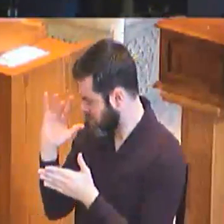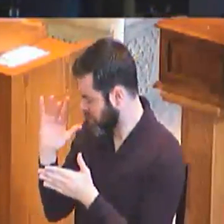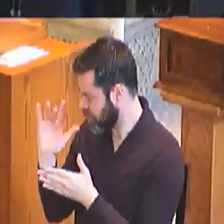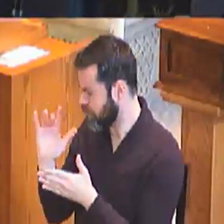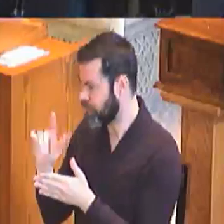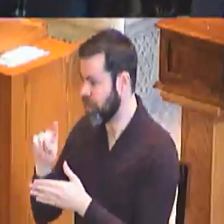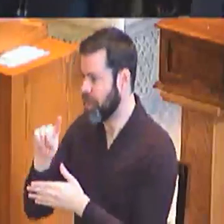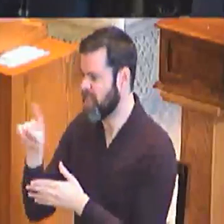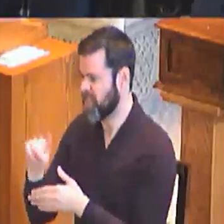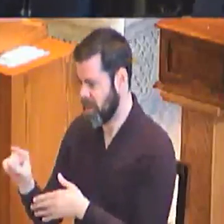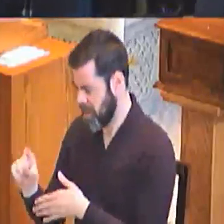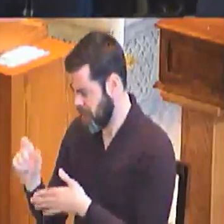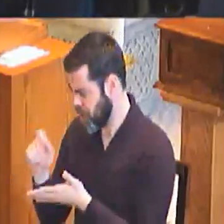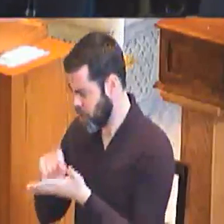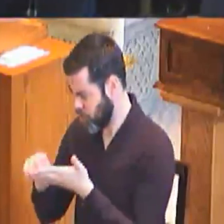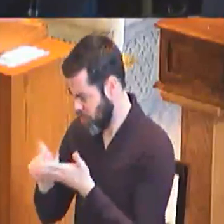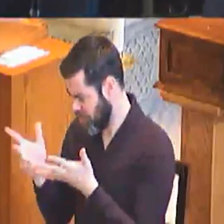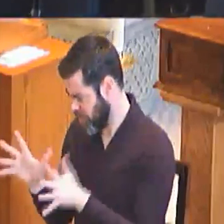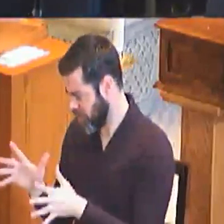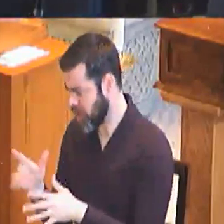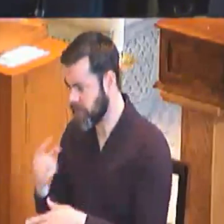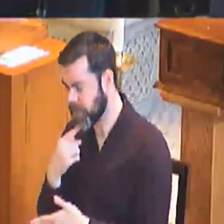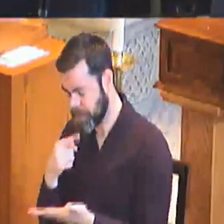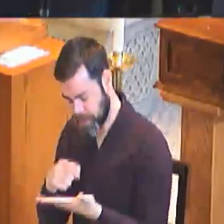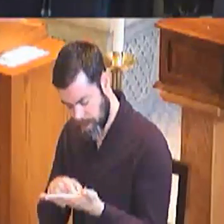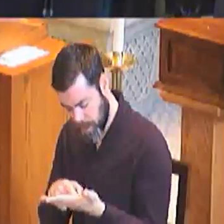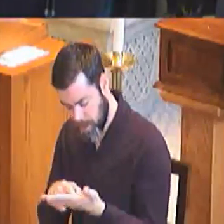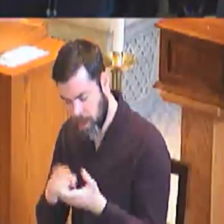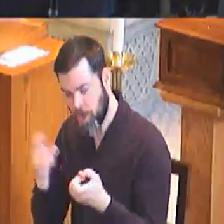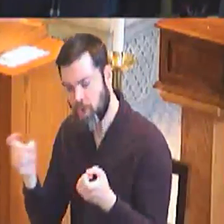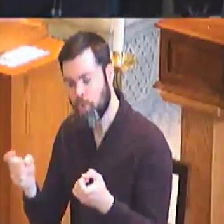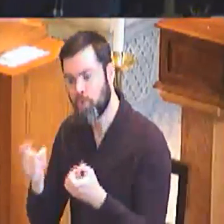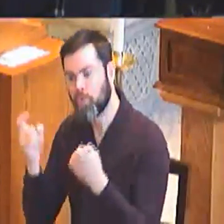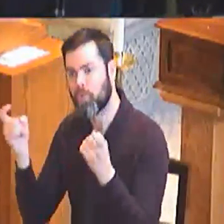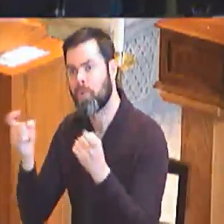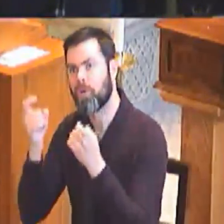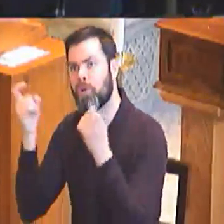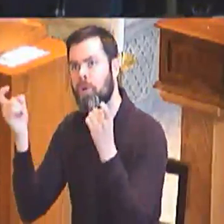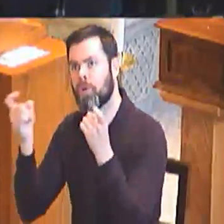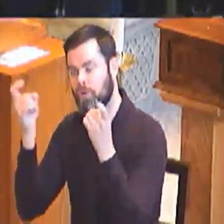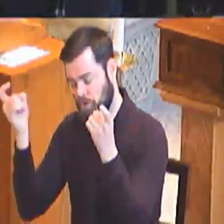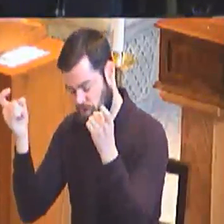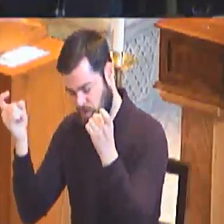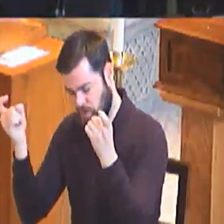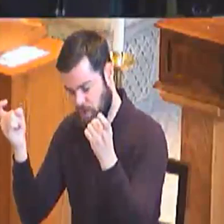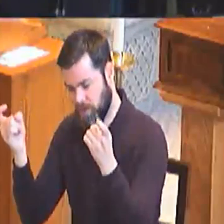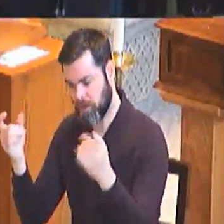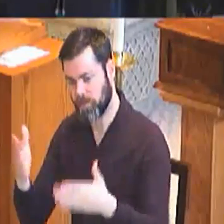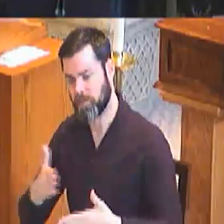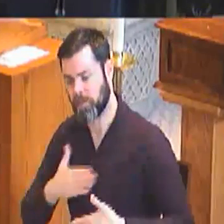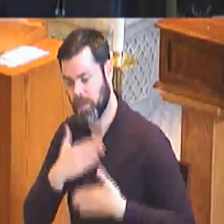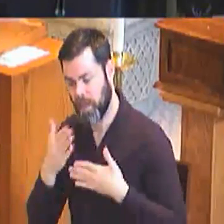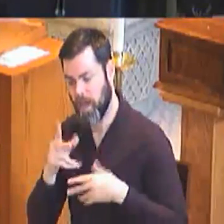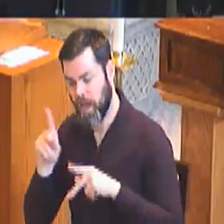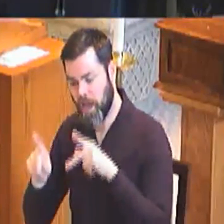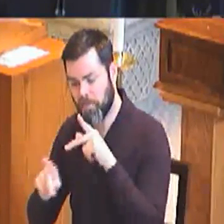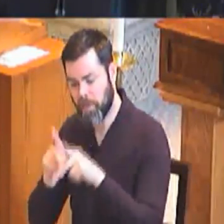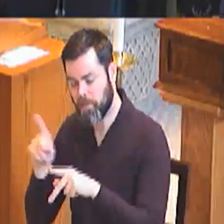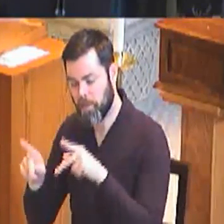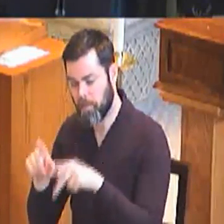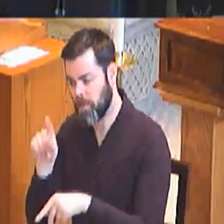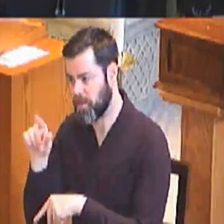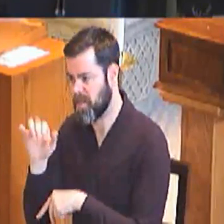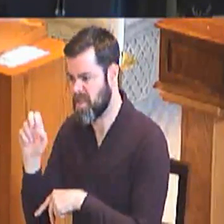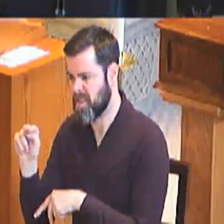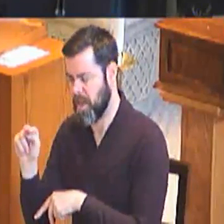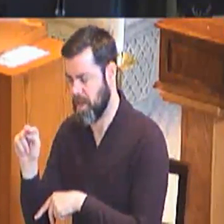written. "Rejoice greatly, O daughter Zion." Zion is another name for Jerusalem. "Rejoice greatly,